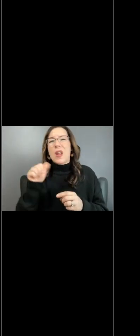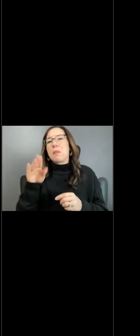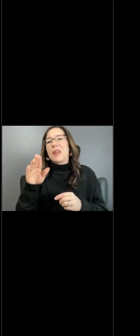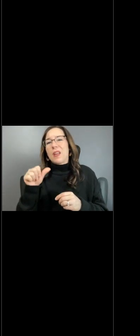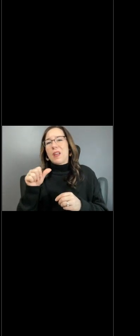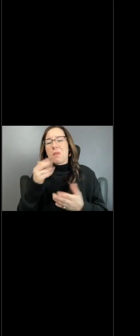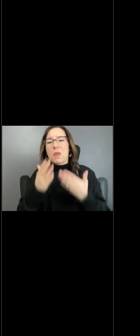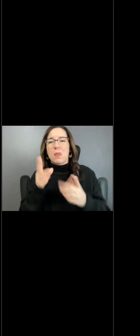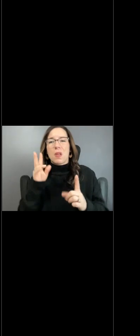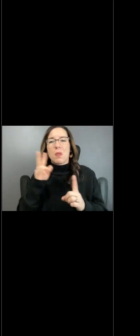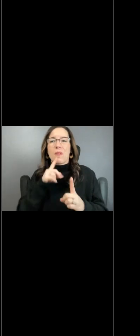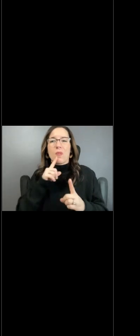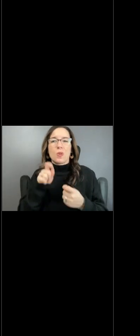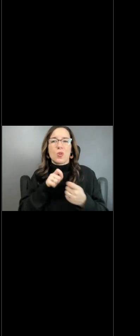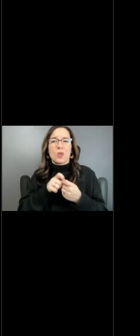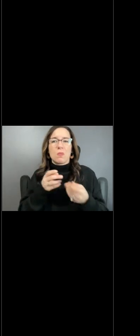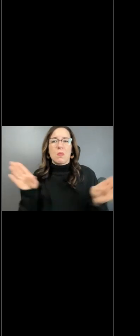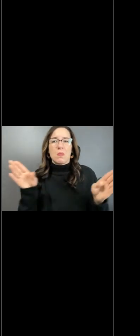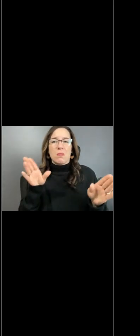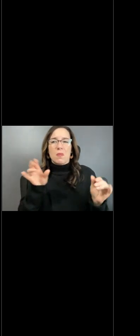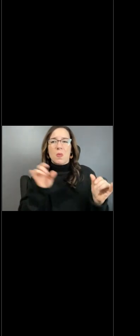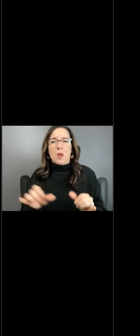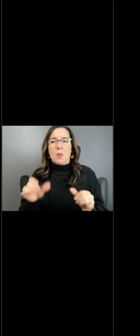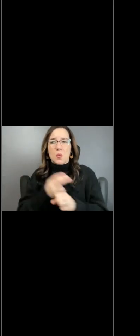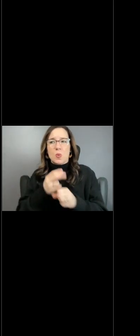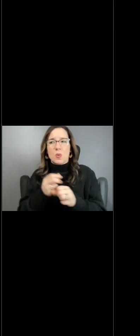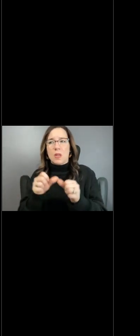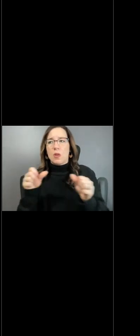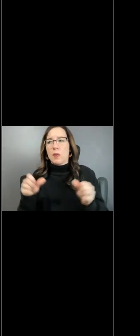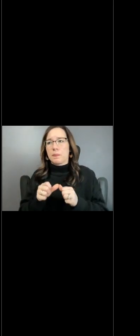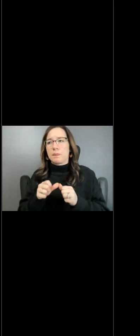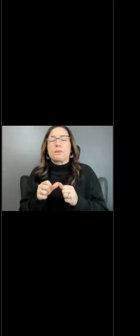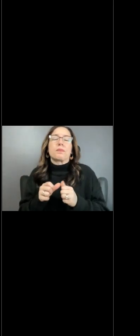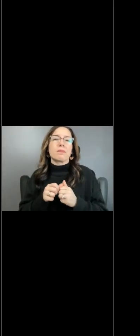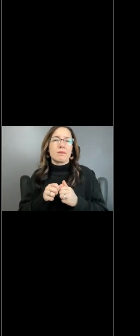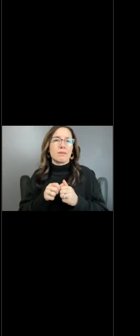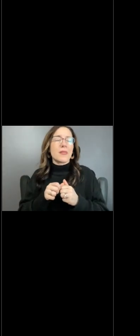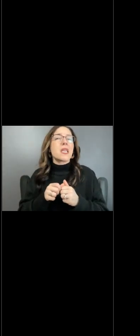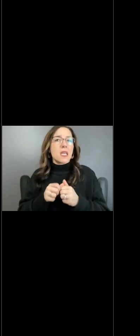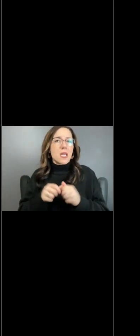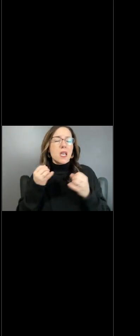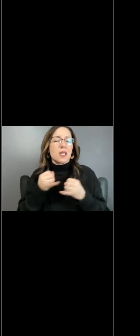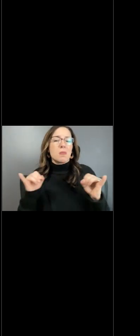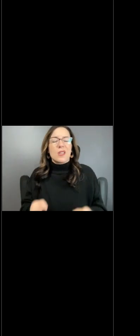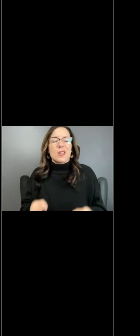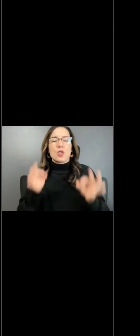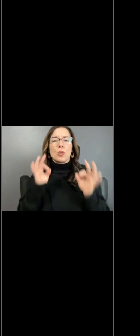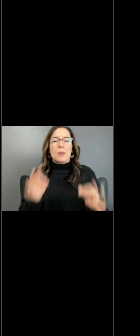use areas. Again, an independent determination should be